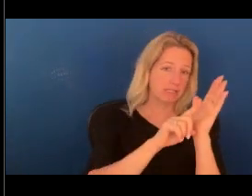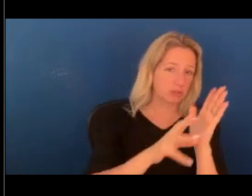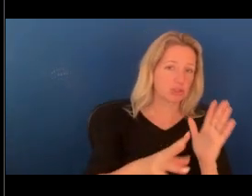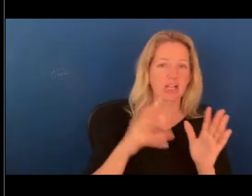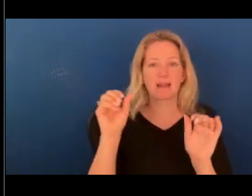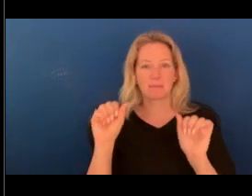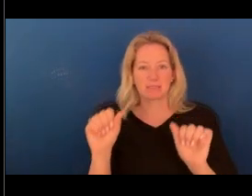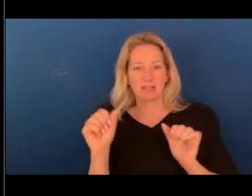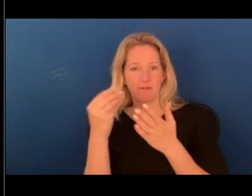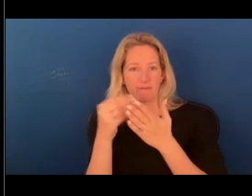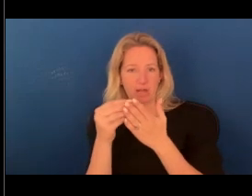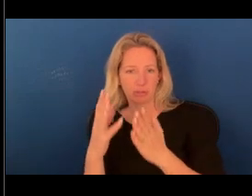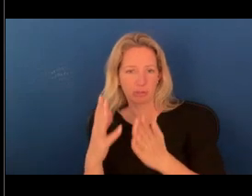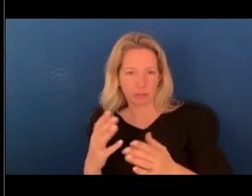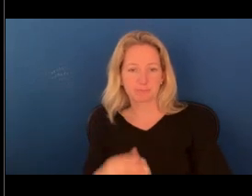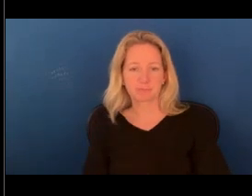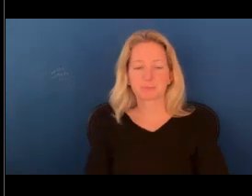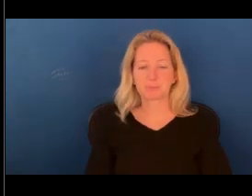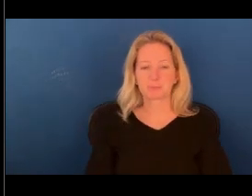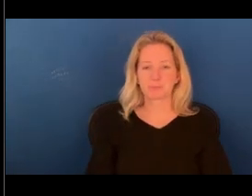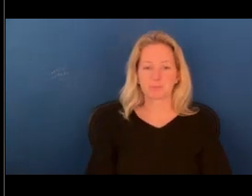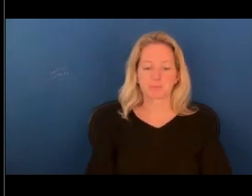funders. Next slide, please.